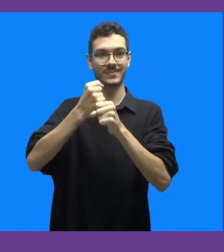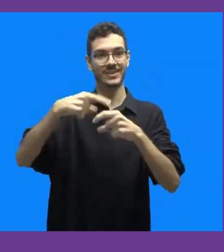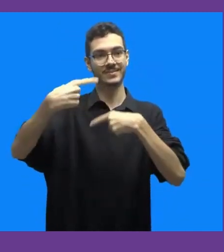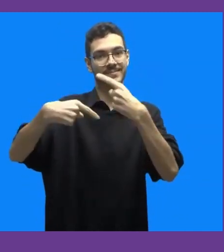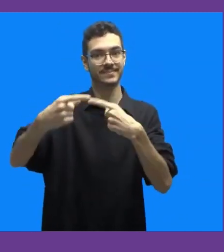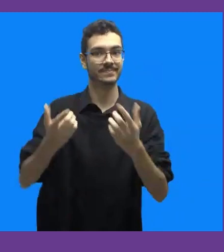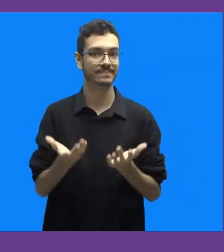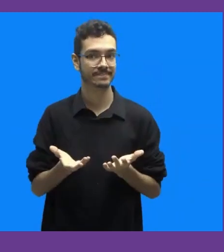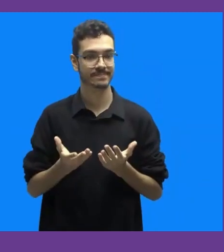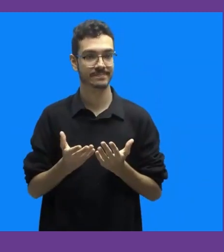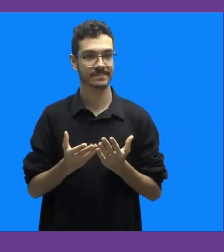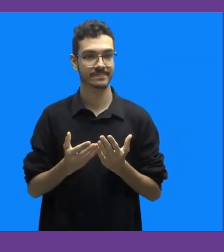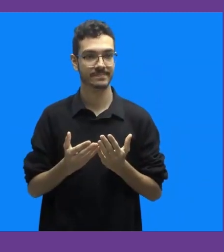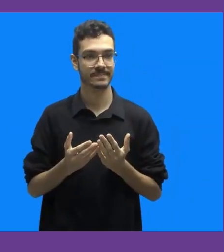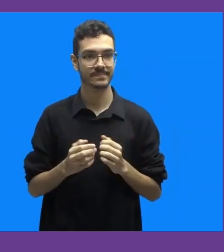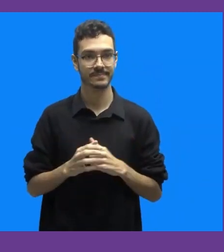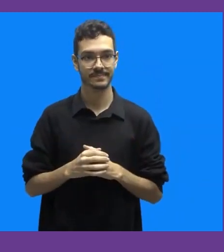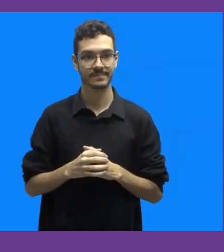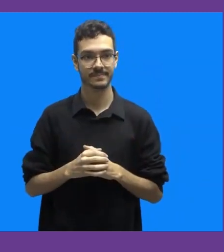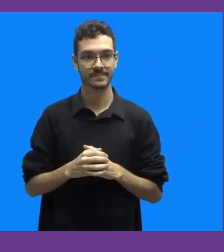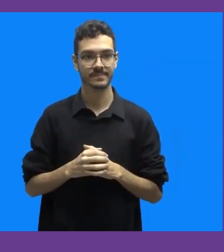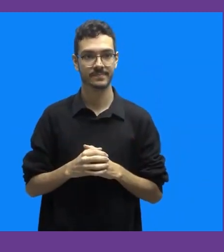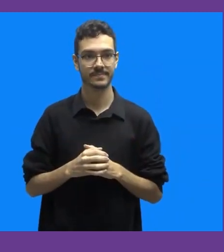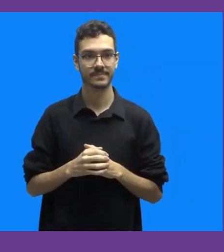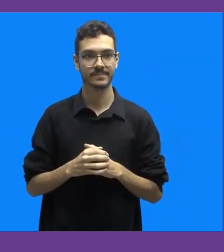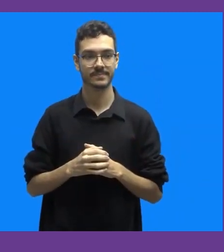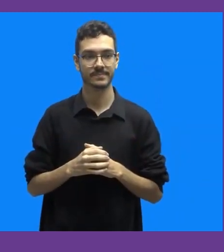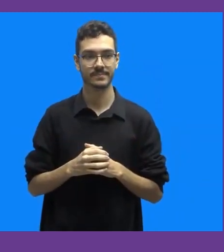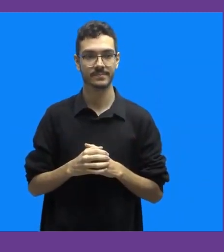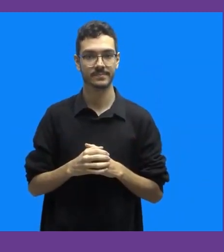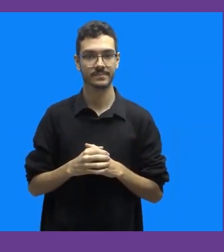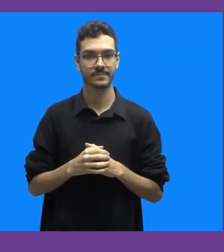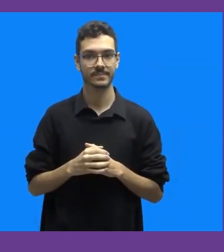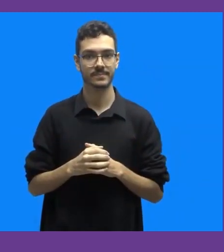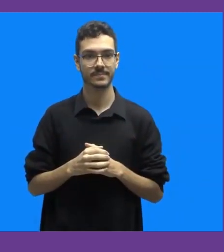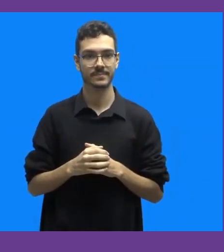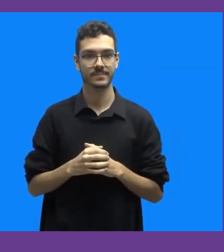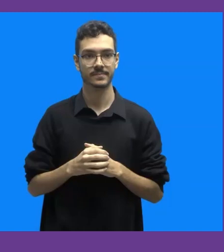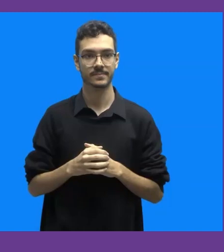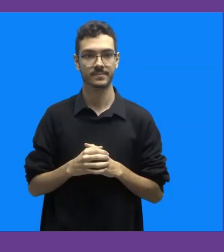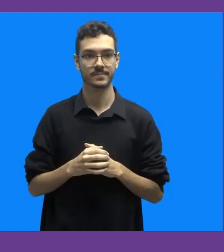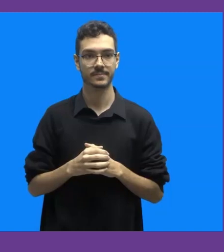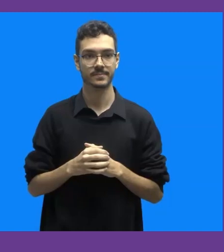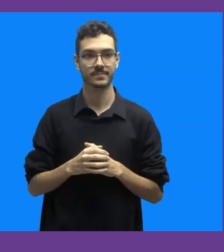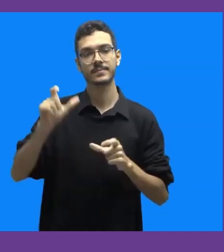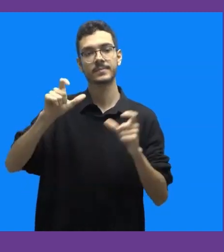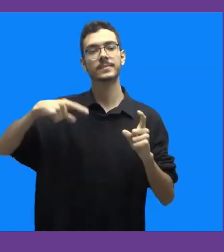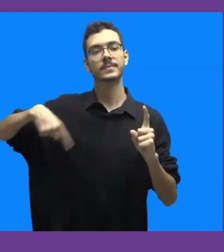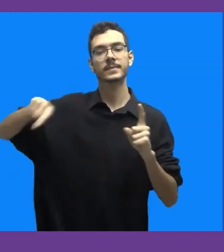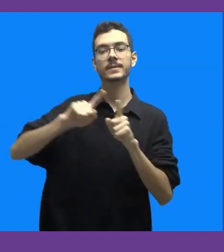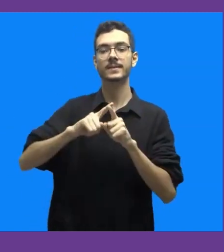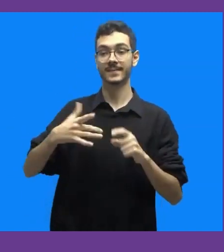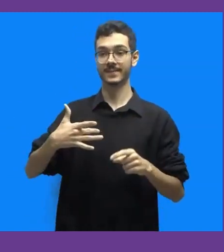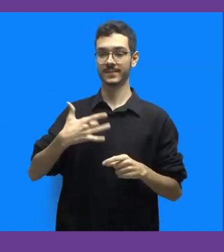people have to feel that really answers to what they need in everyday life. And that, I think, and for